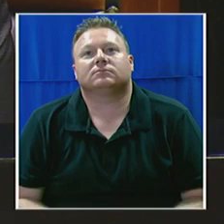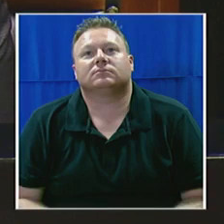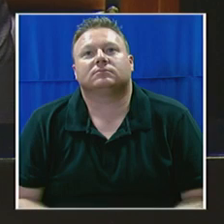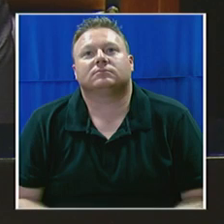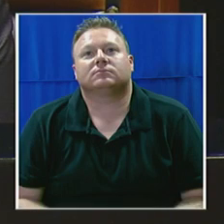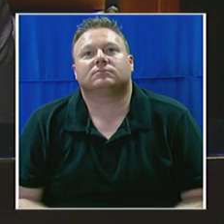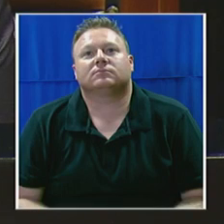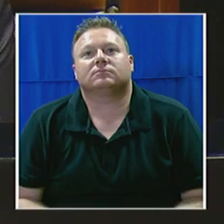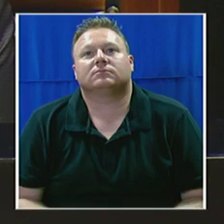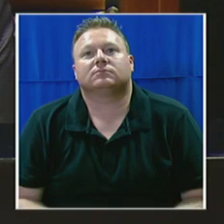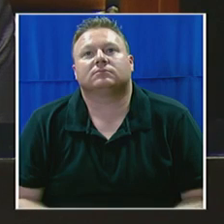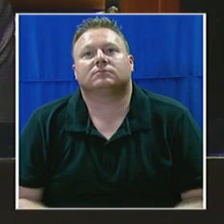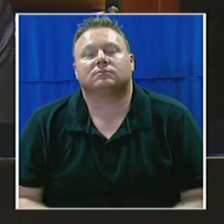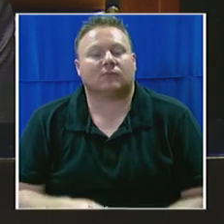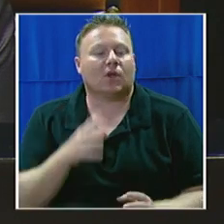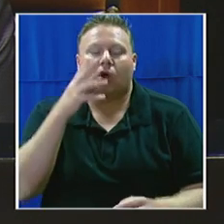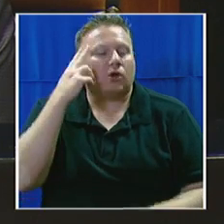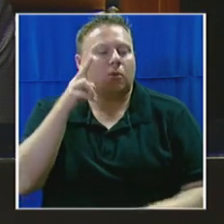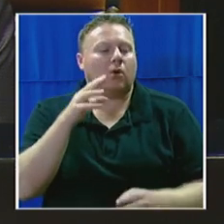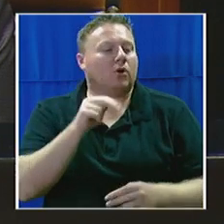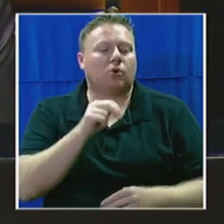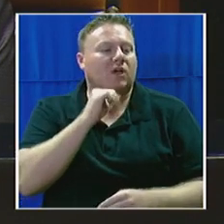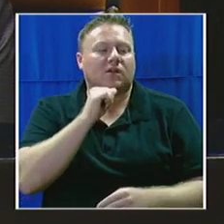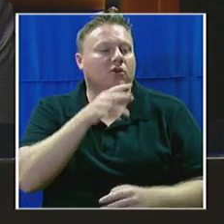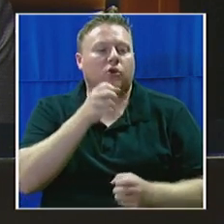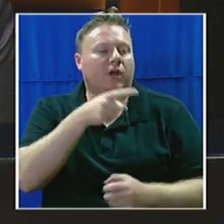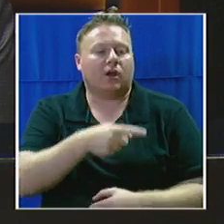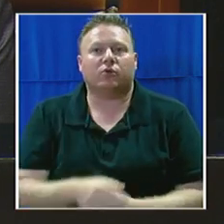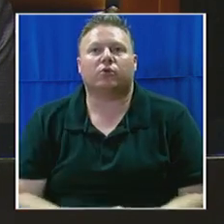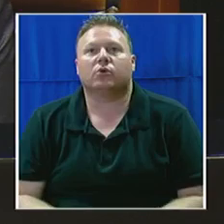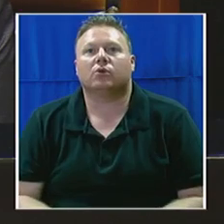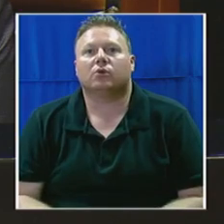Honorable Doze, I did not recognize you.